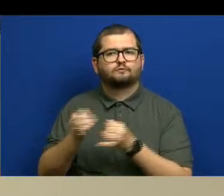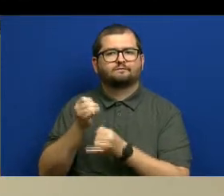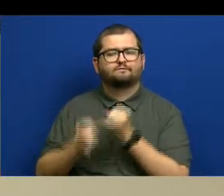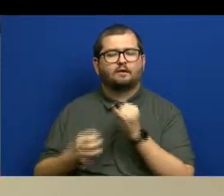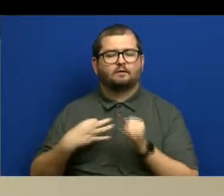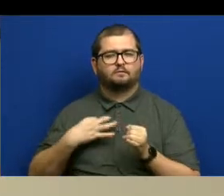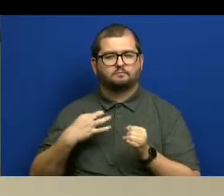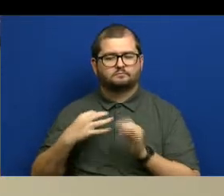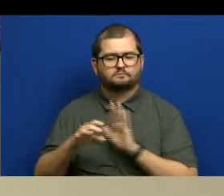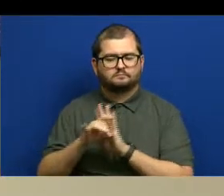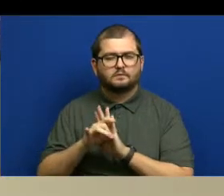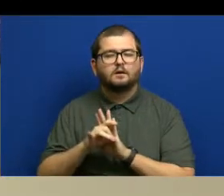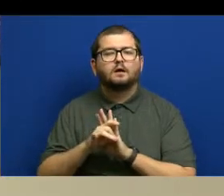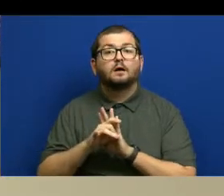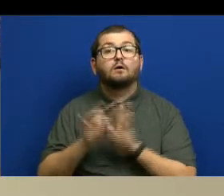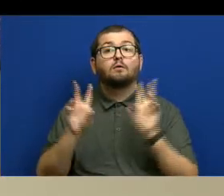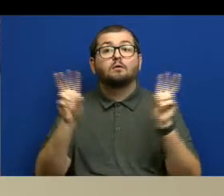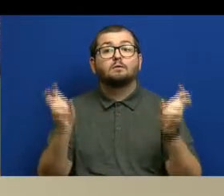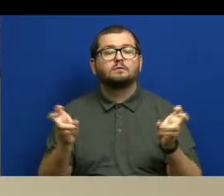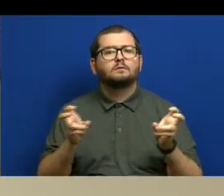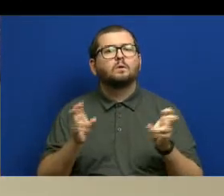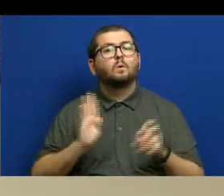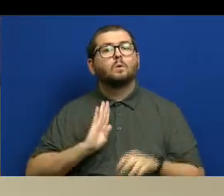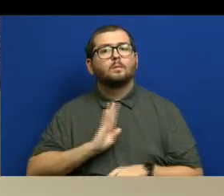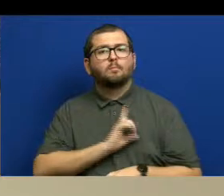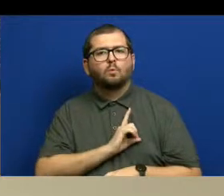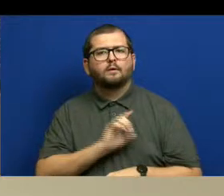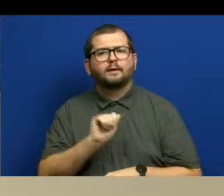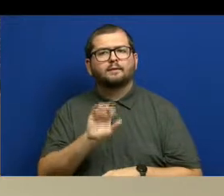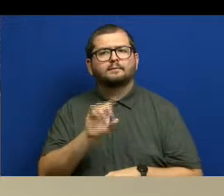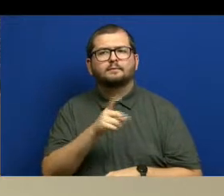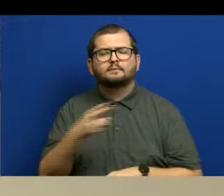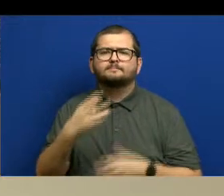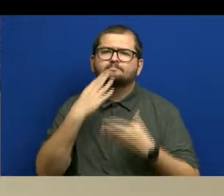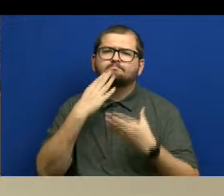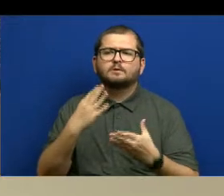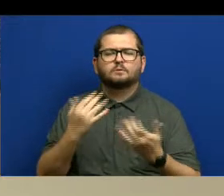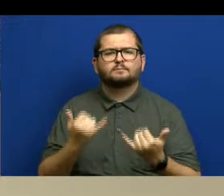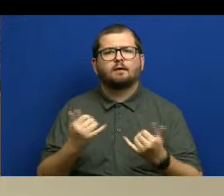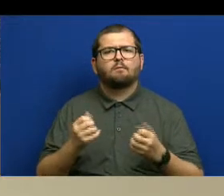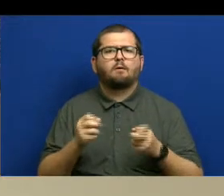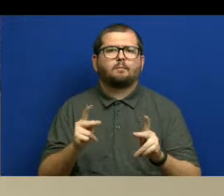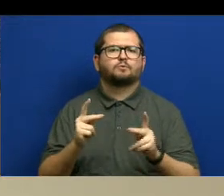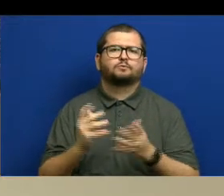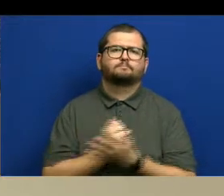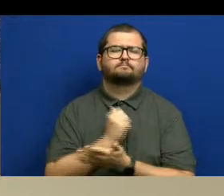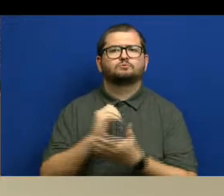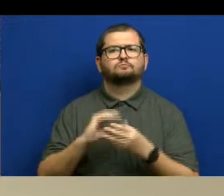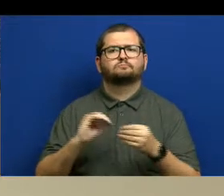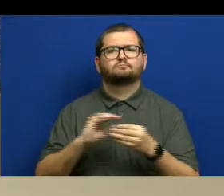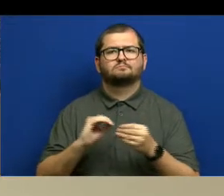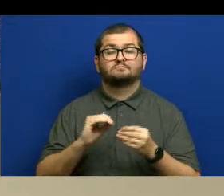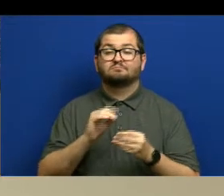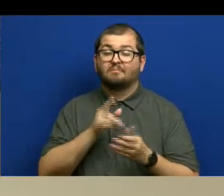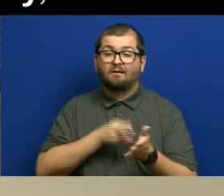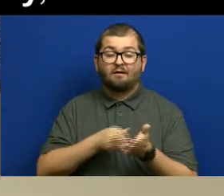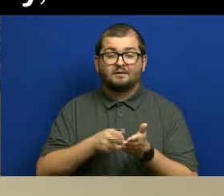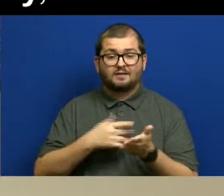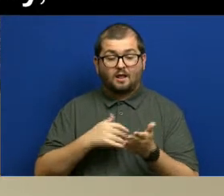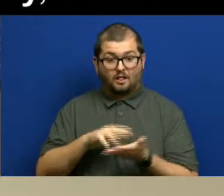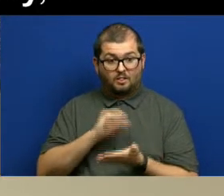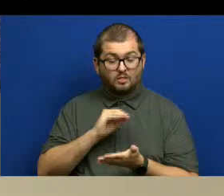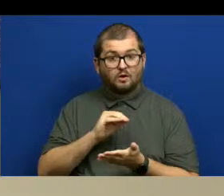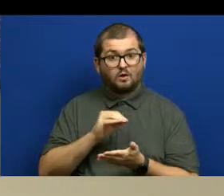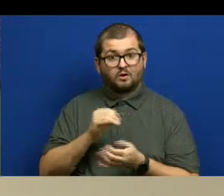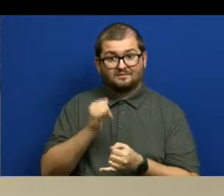follows. To the board of ACDHH, thank you for this opportunity to share my thoughts. Honestly, I was appalled when I learned that the finalists